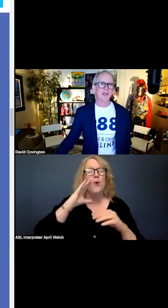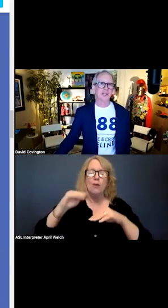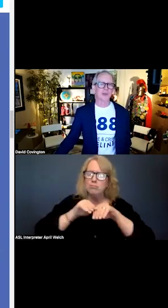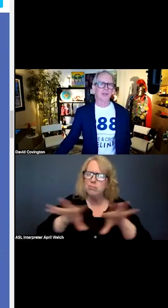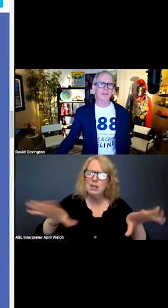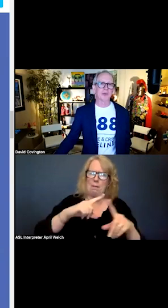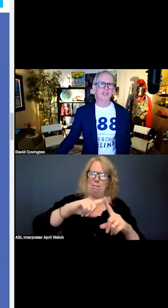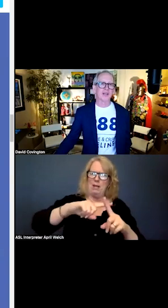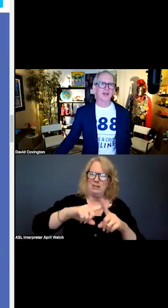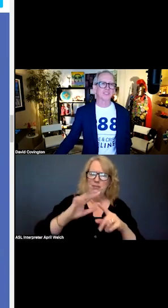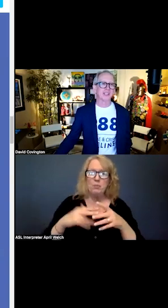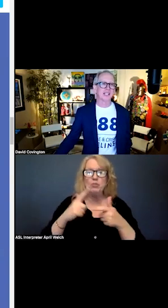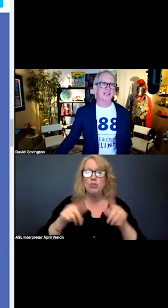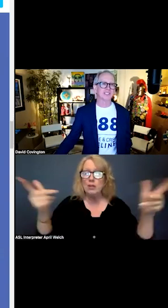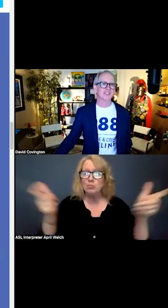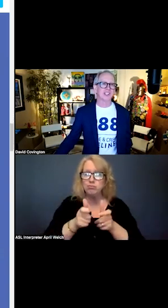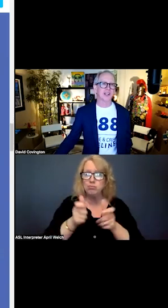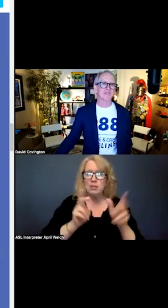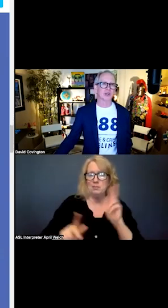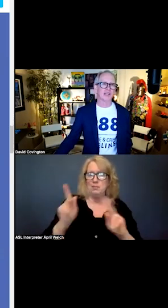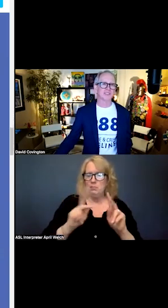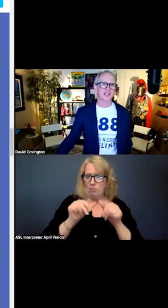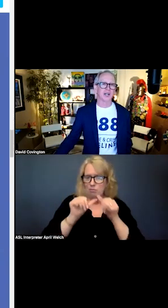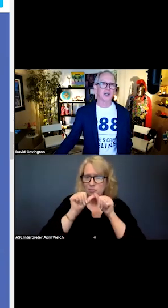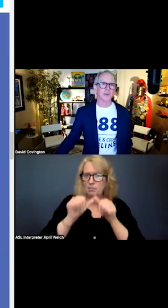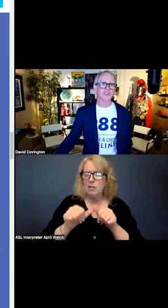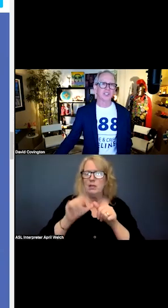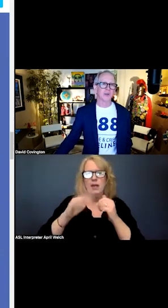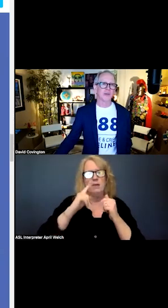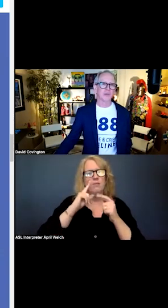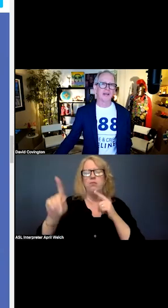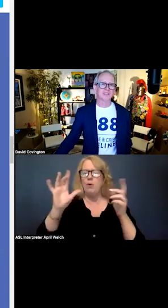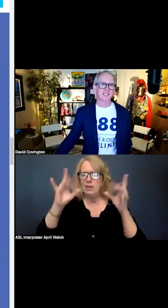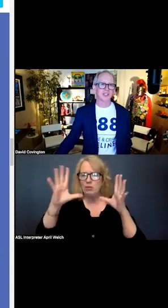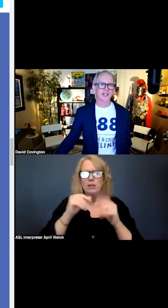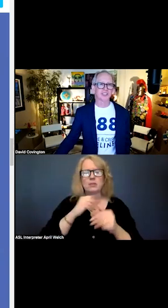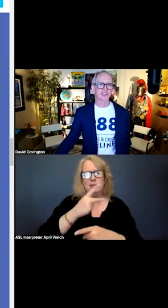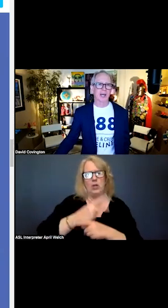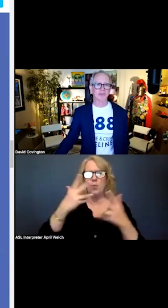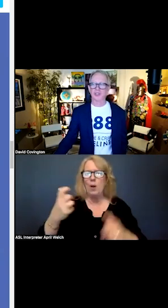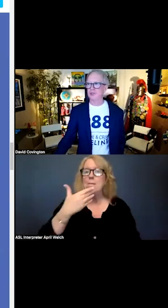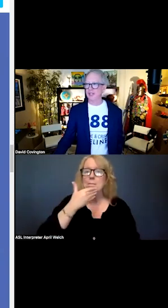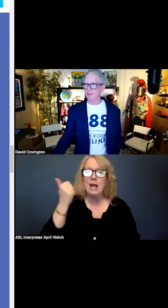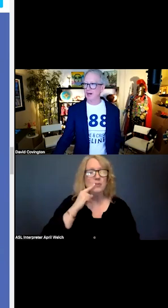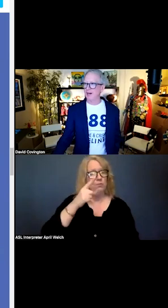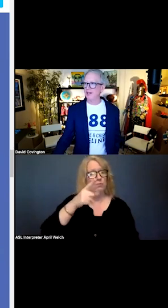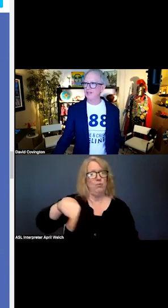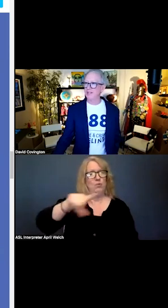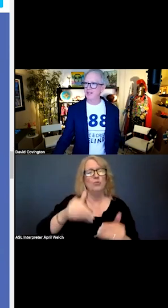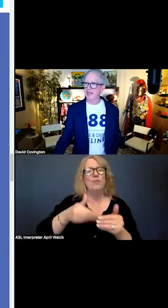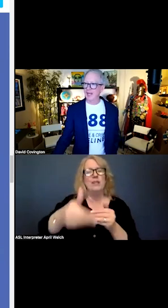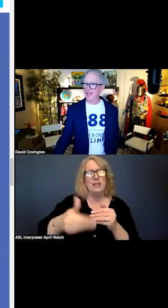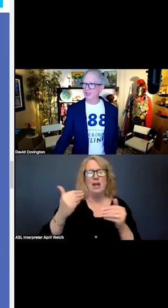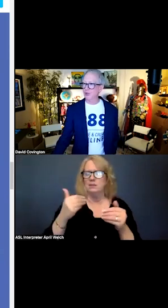and ability to bring people together have set a lasting standard for crisis care. Wishing you all the best in your next chapter. You leave